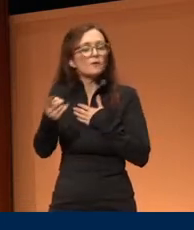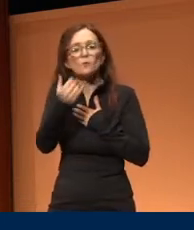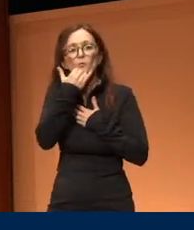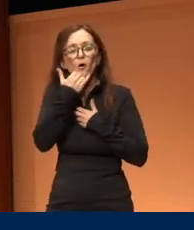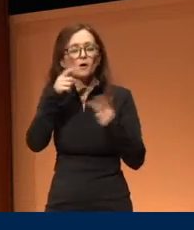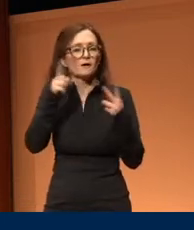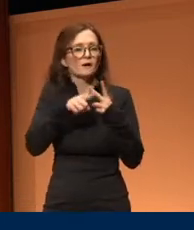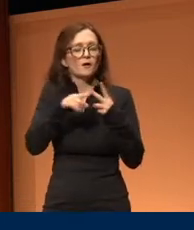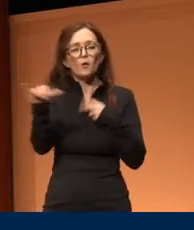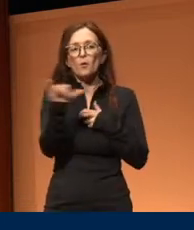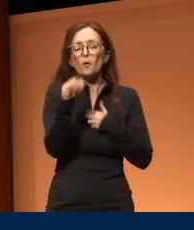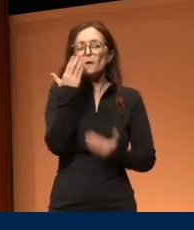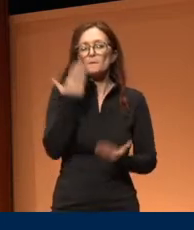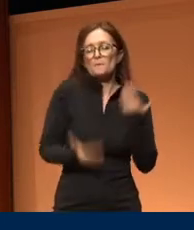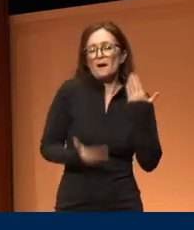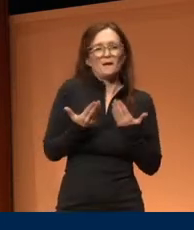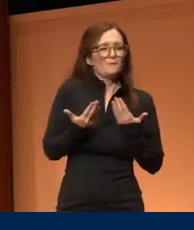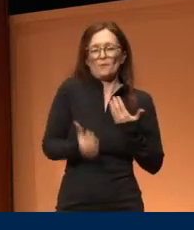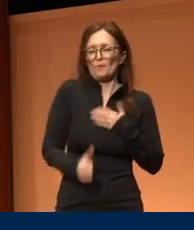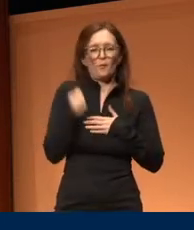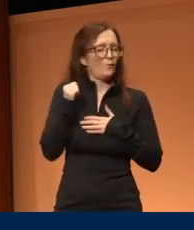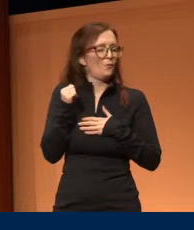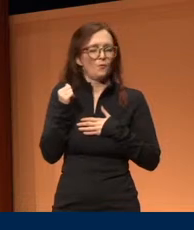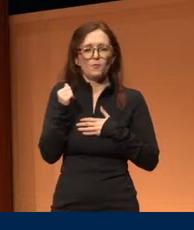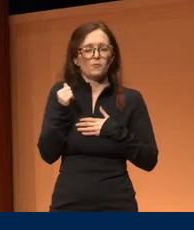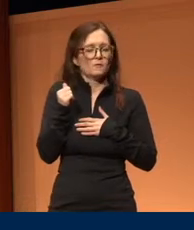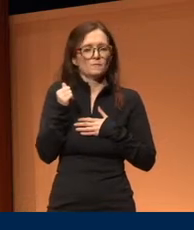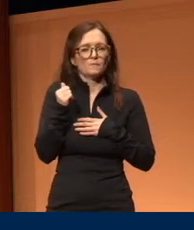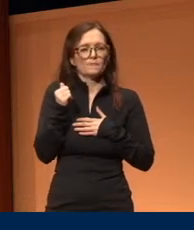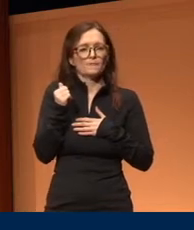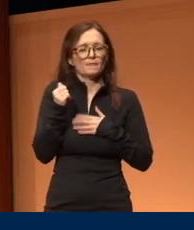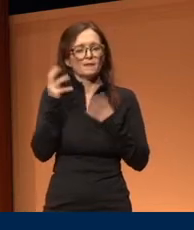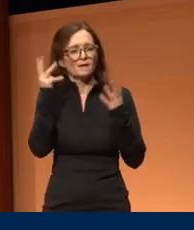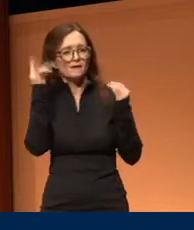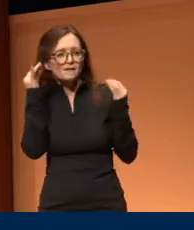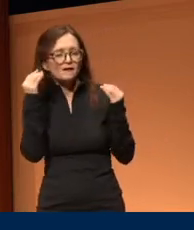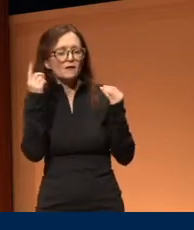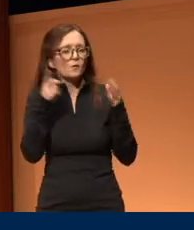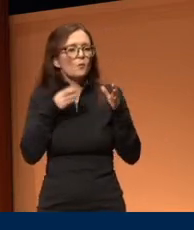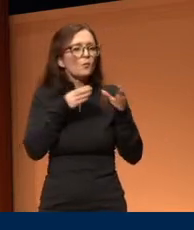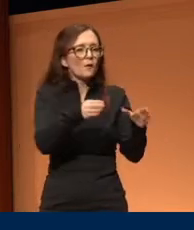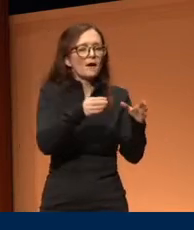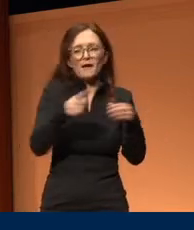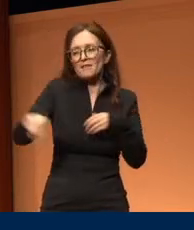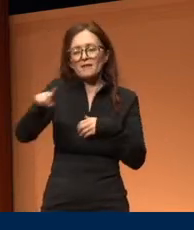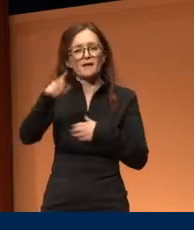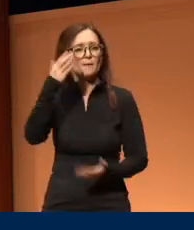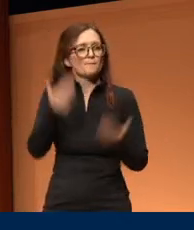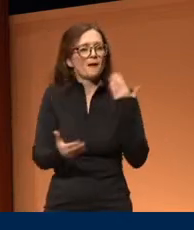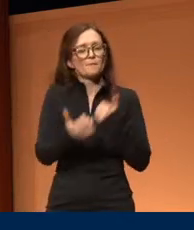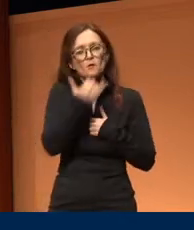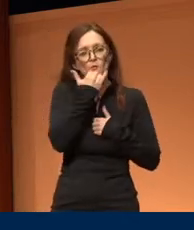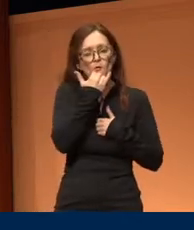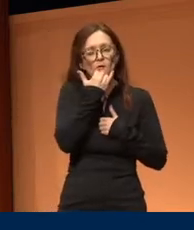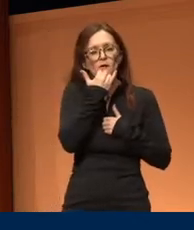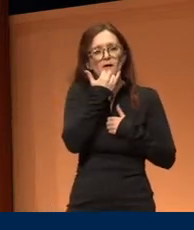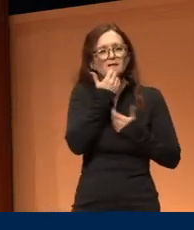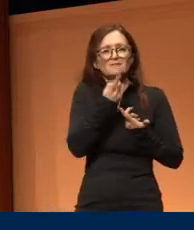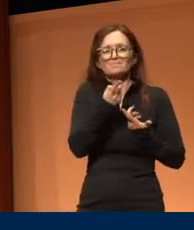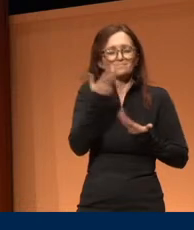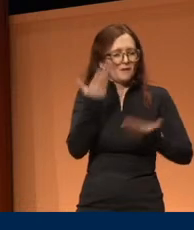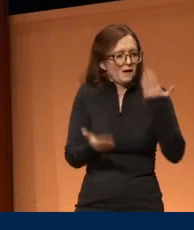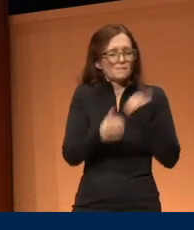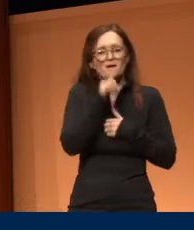Two, probably less likely to even be thinking of ways in which they might be wrong, less likely to kind